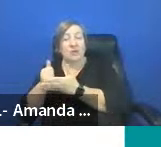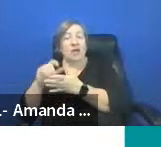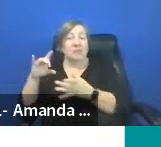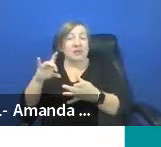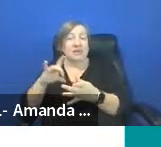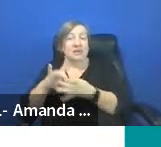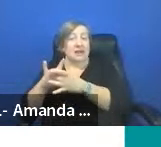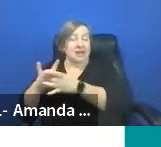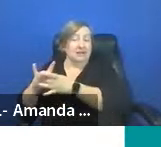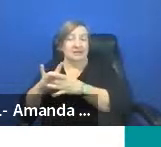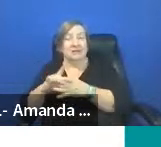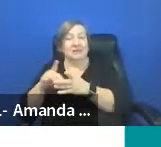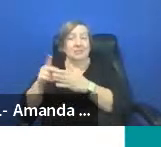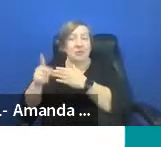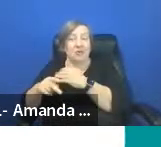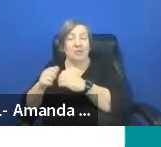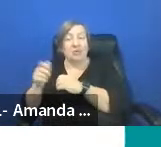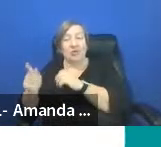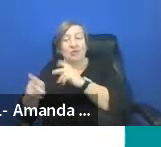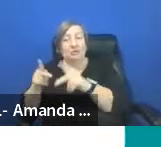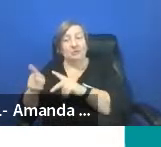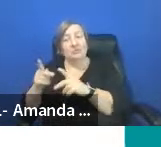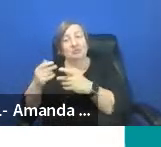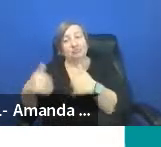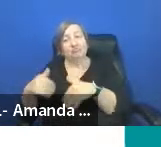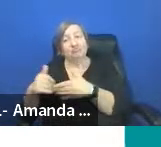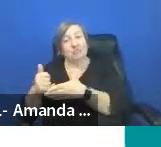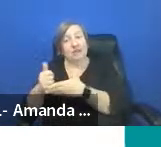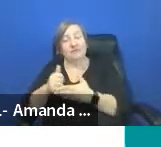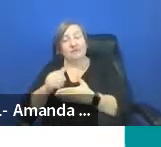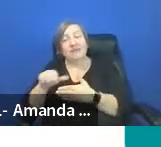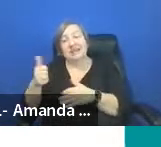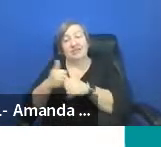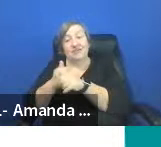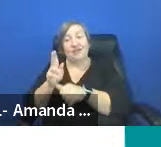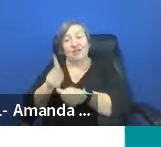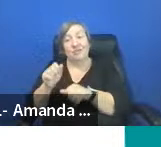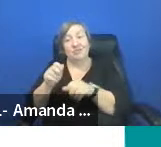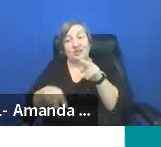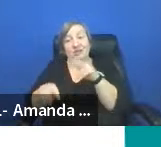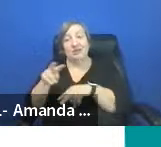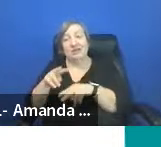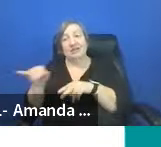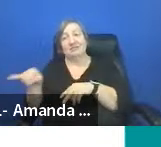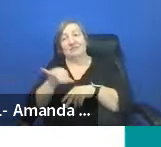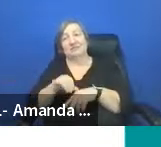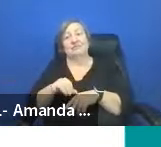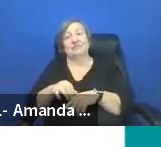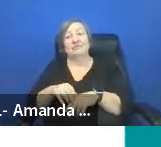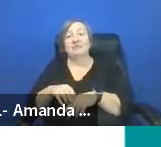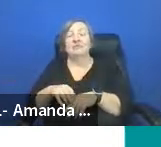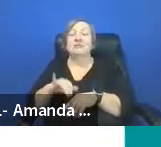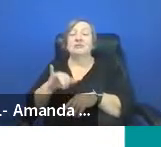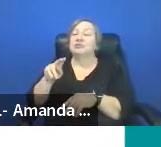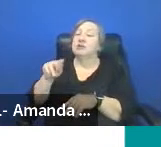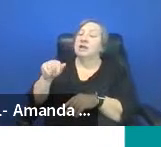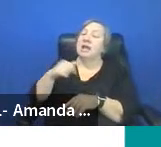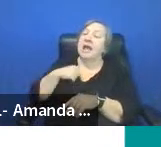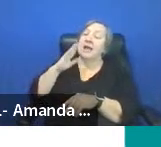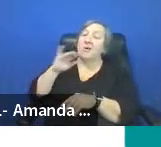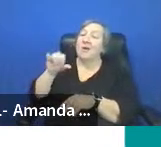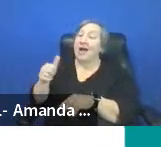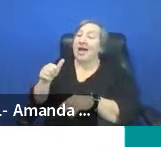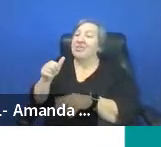with those folks was pretty instrumental. So that would be another follow-up we could look at as well. I know that there was a separate meeting that I